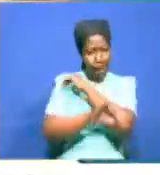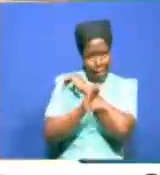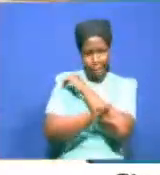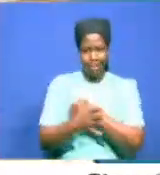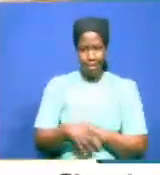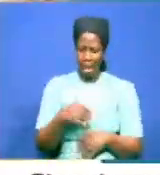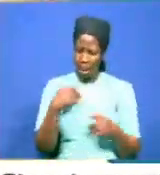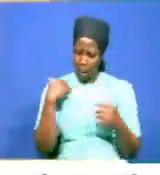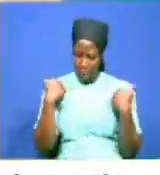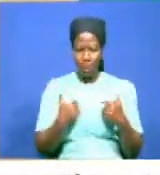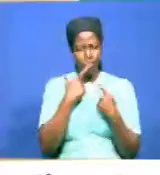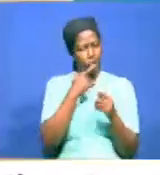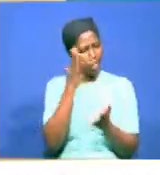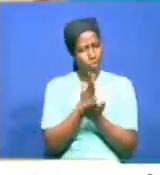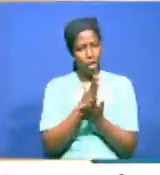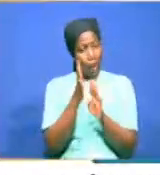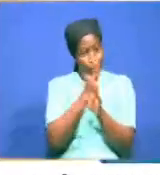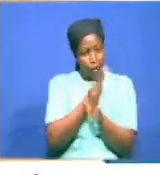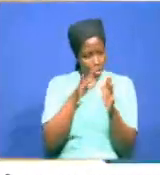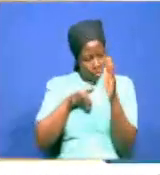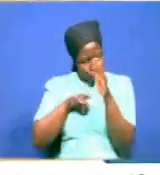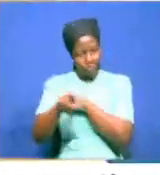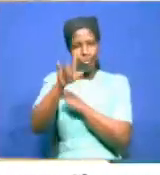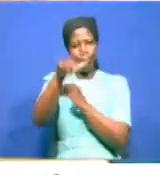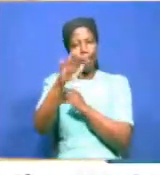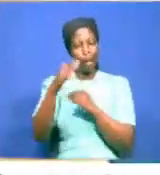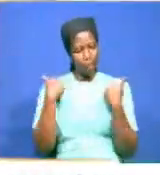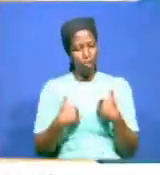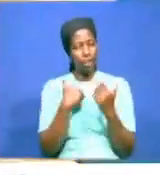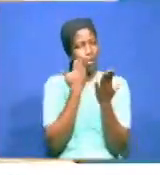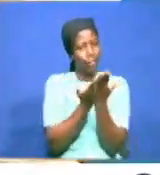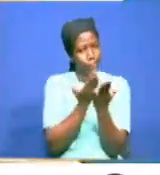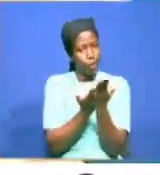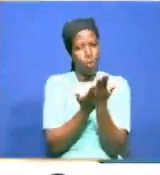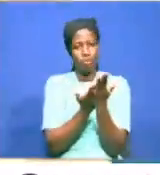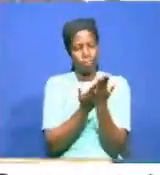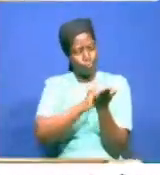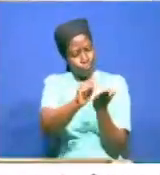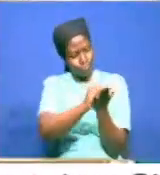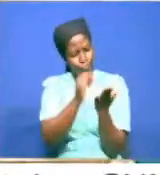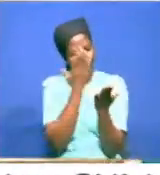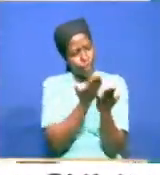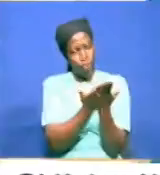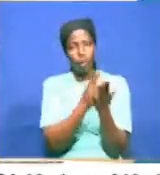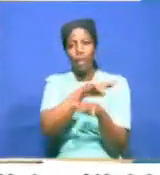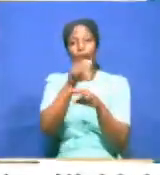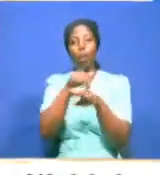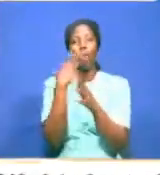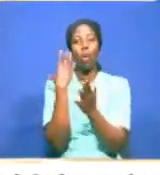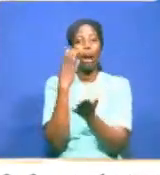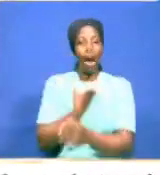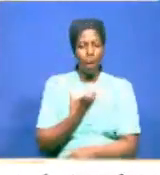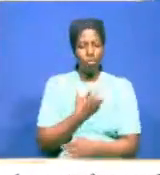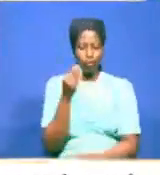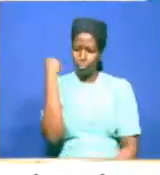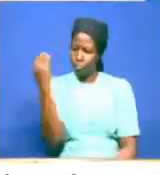I even mentioned, before I went to Parliament, I had written proposals to the National Council. They looked at the proposal like this, they did not do anything. If I did